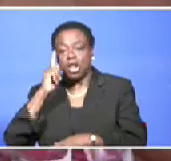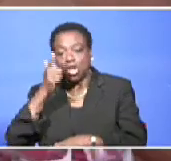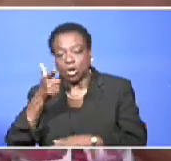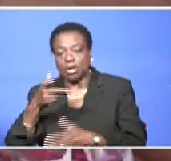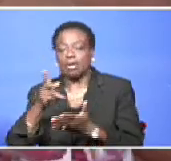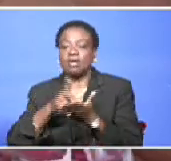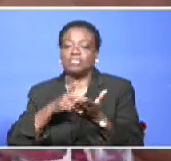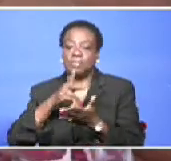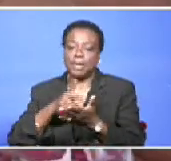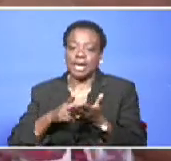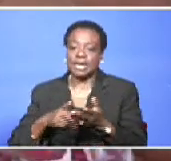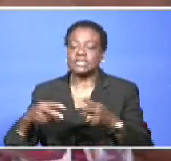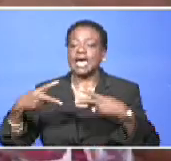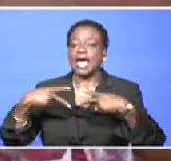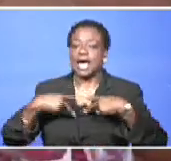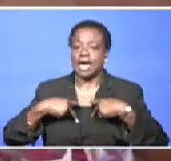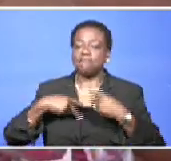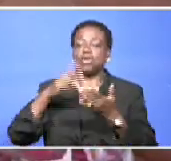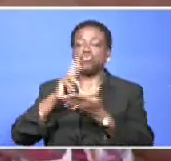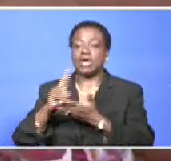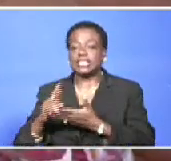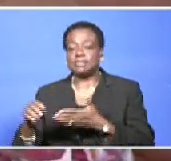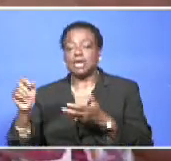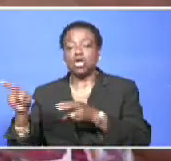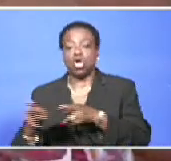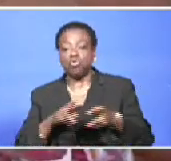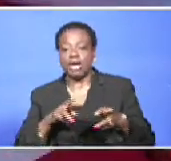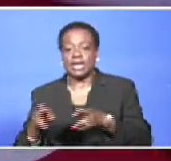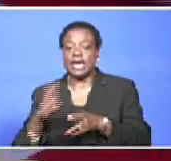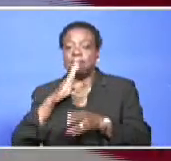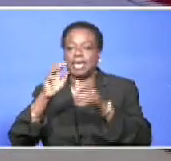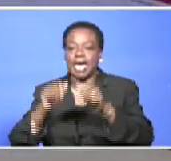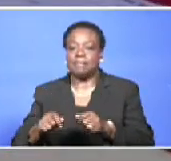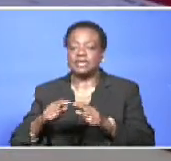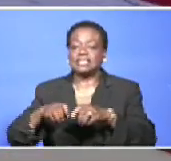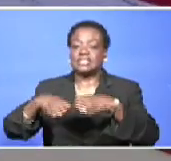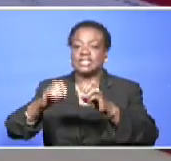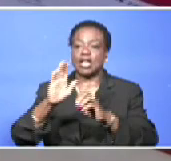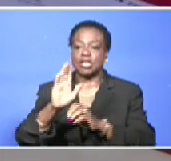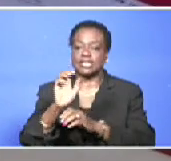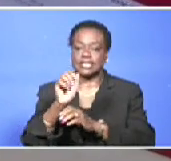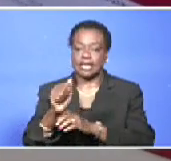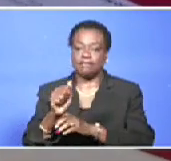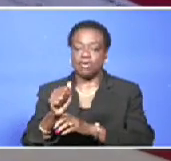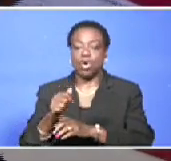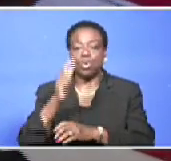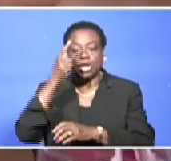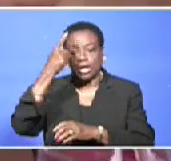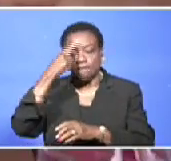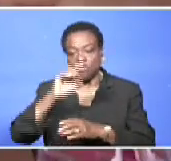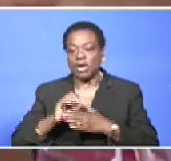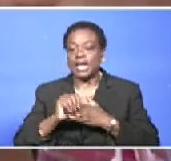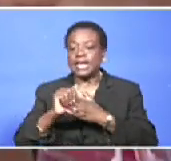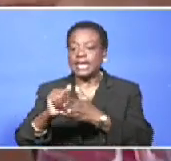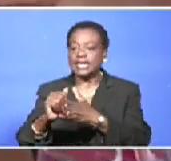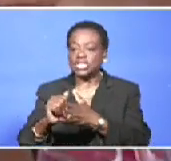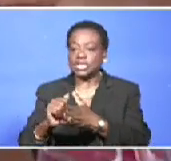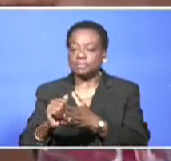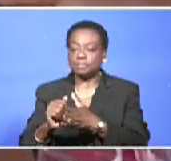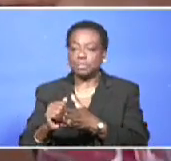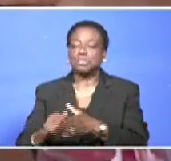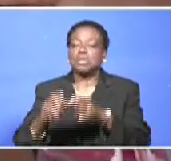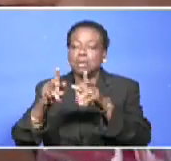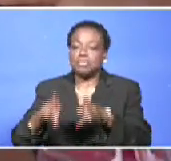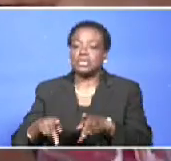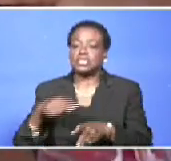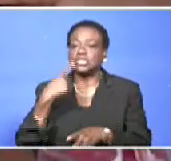they have to have a resume ready and be able to sell themselves. So we're looking for leadership, persons